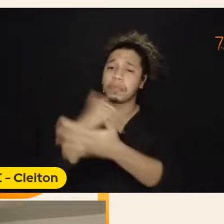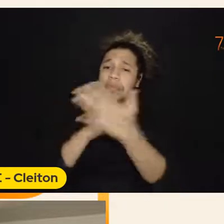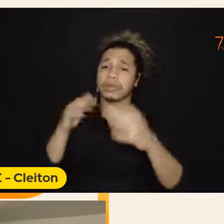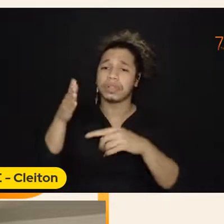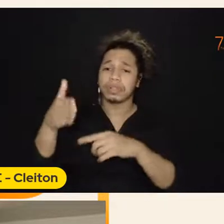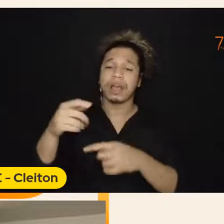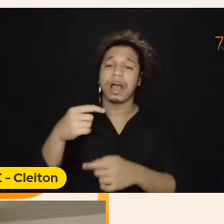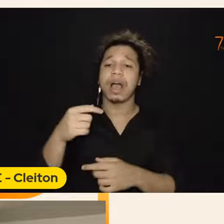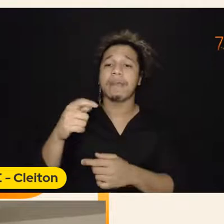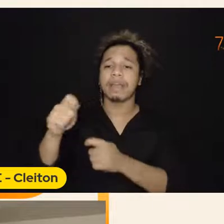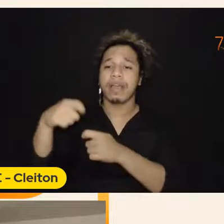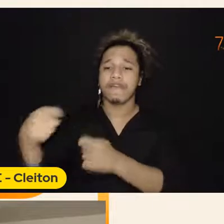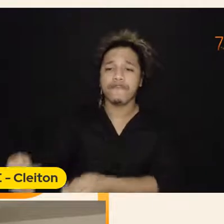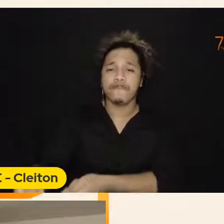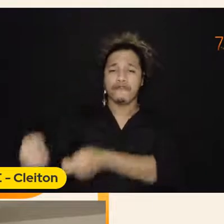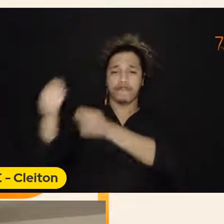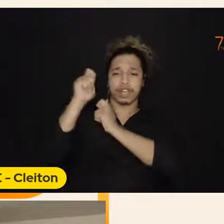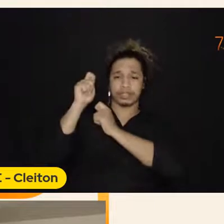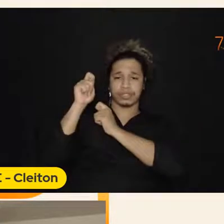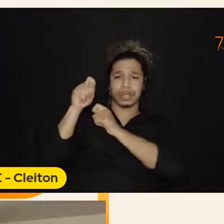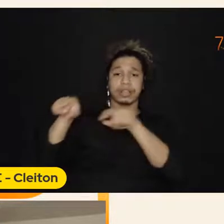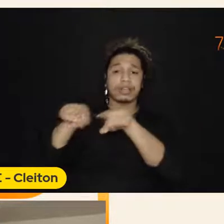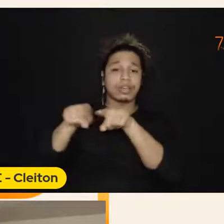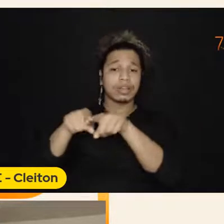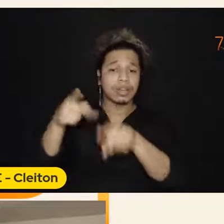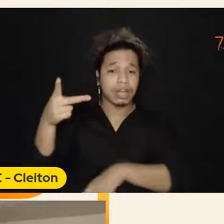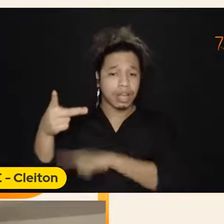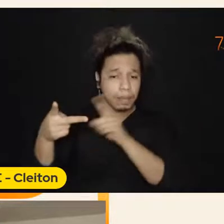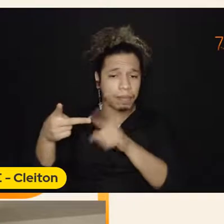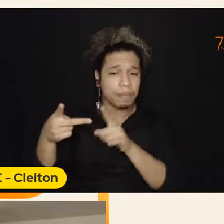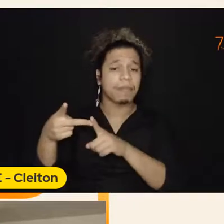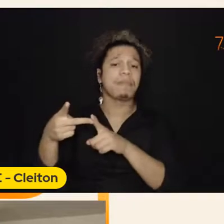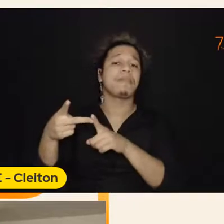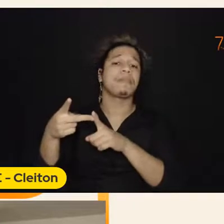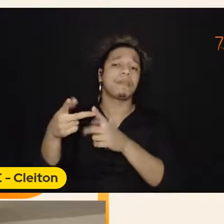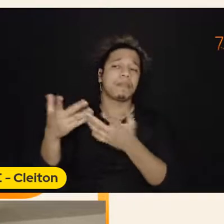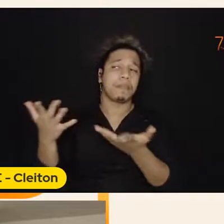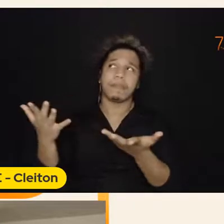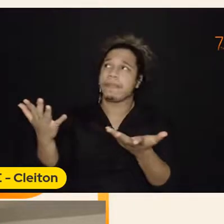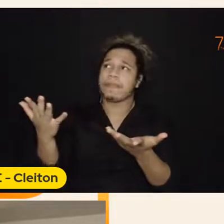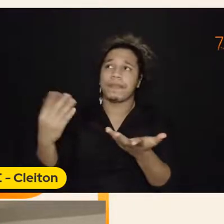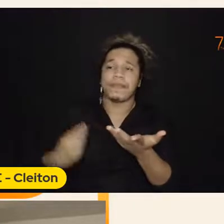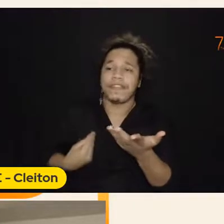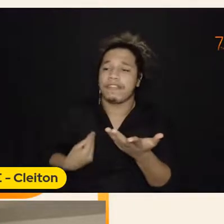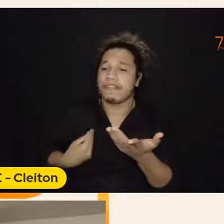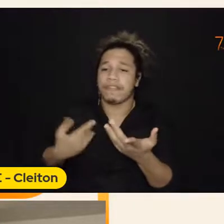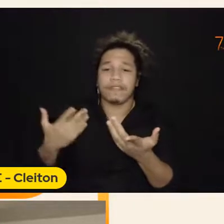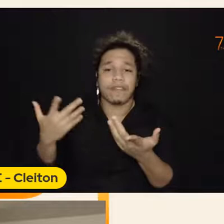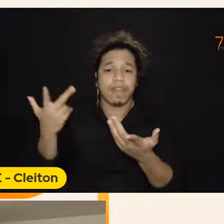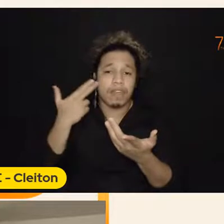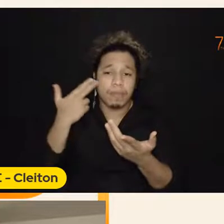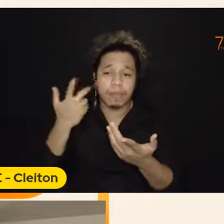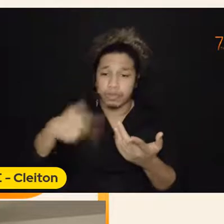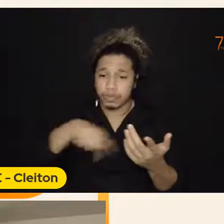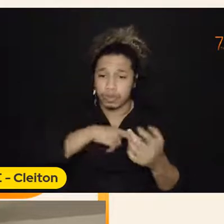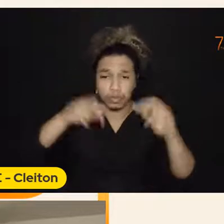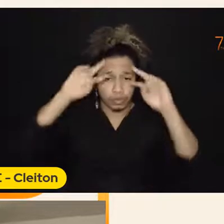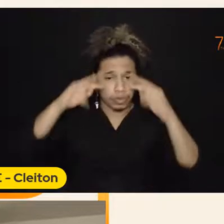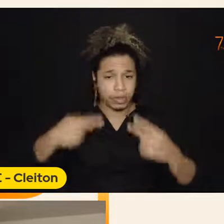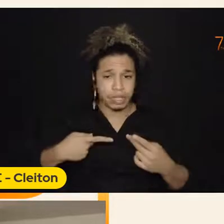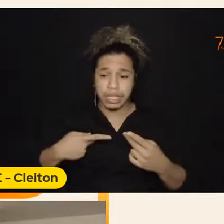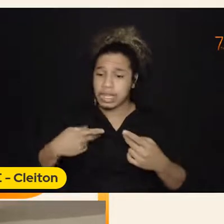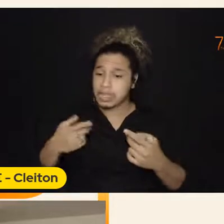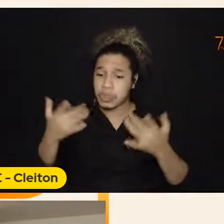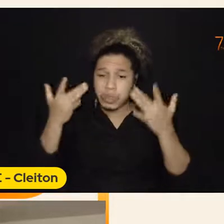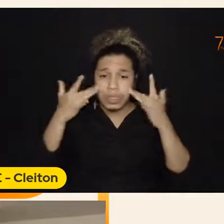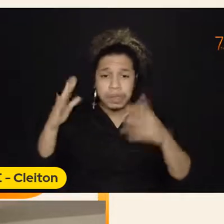how to use and live off the land. That we human beings, we don't know how to do that. As social beings, we don't